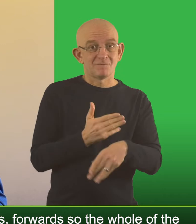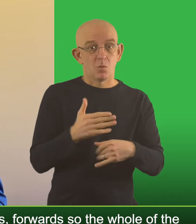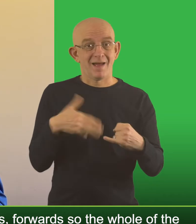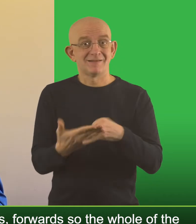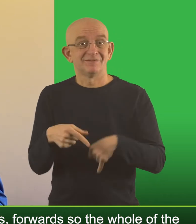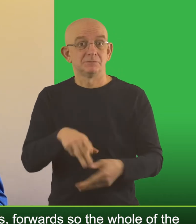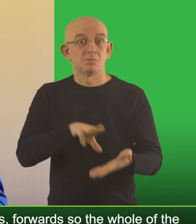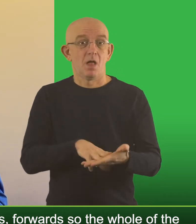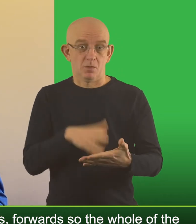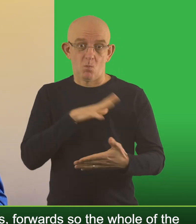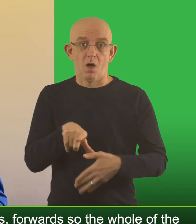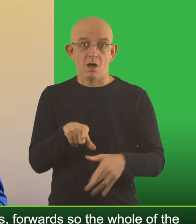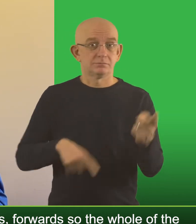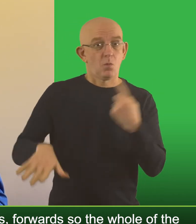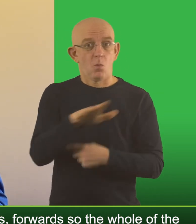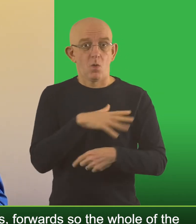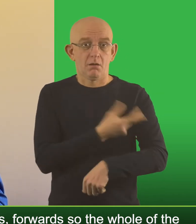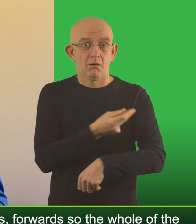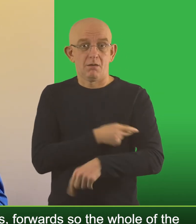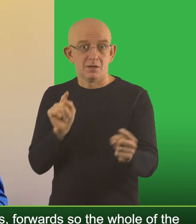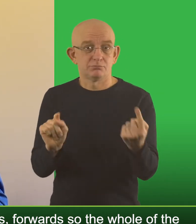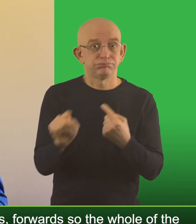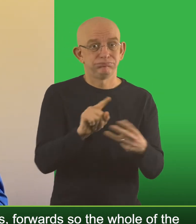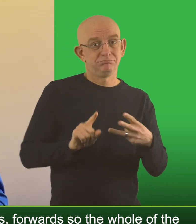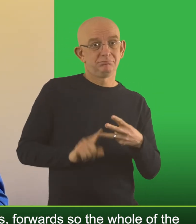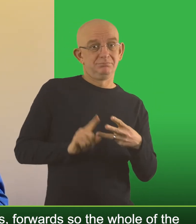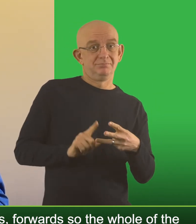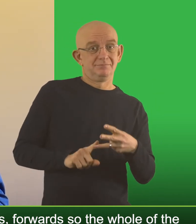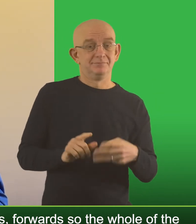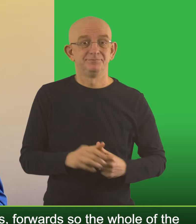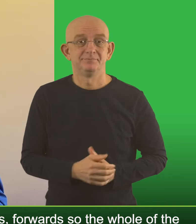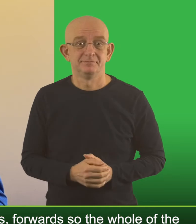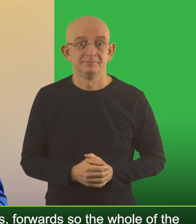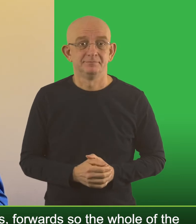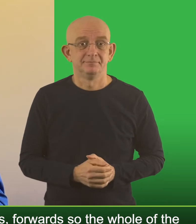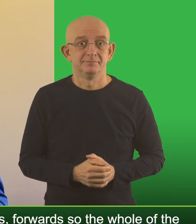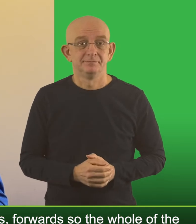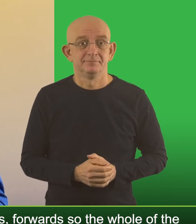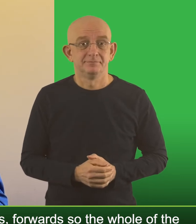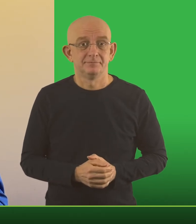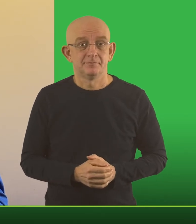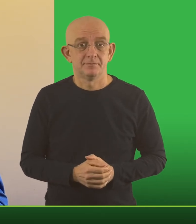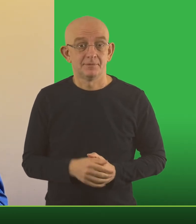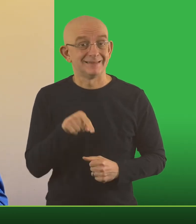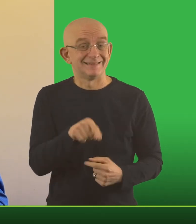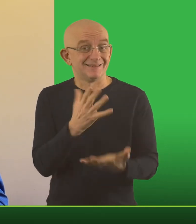adult population will have been offered a booster jab by the end of this